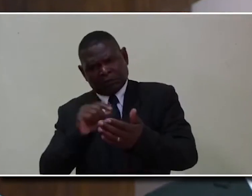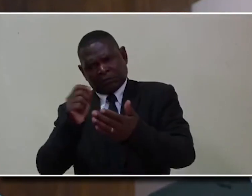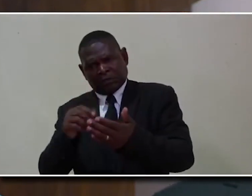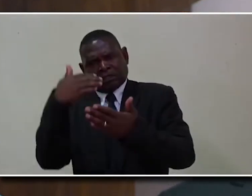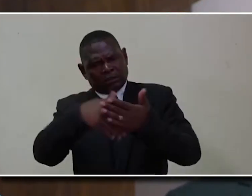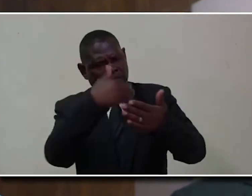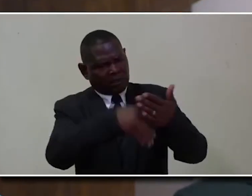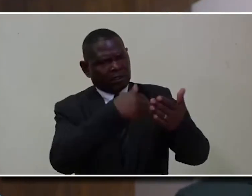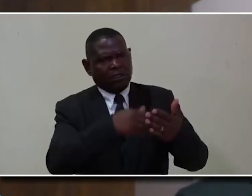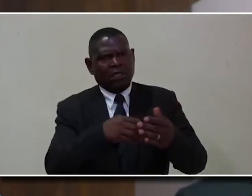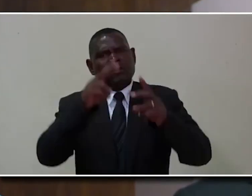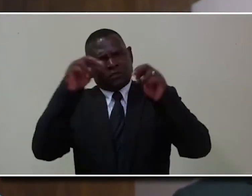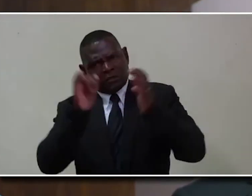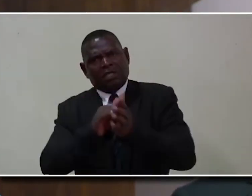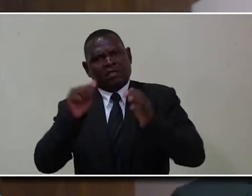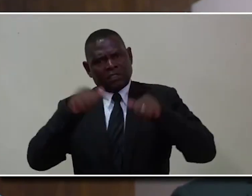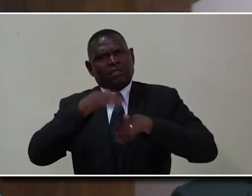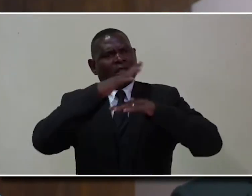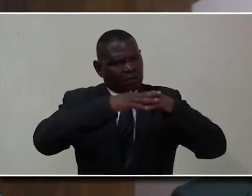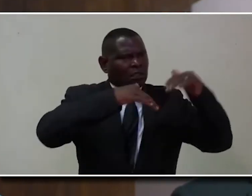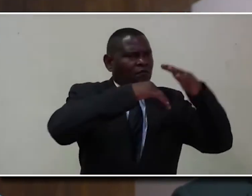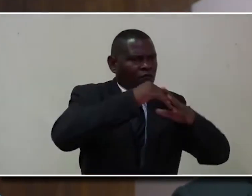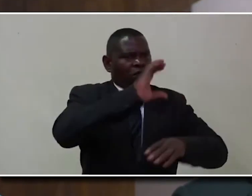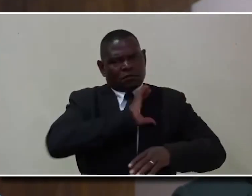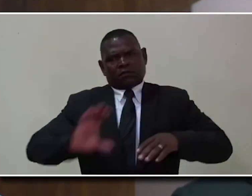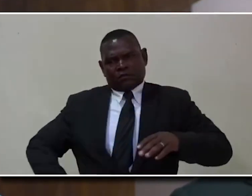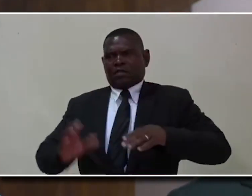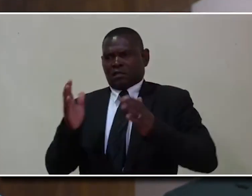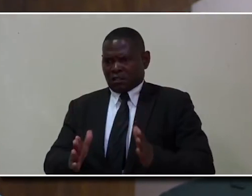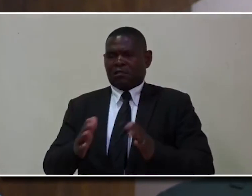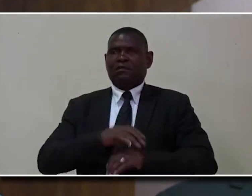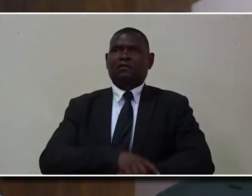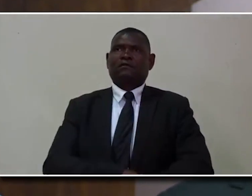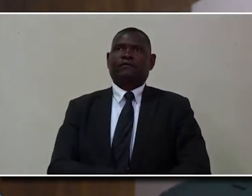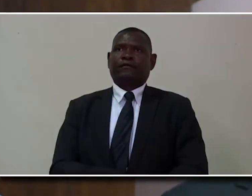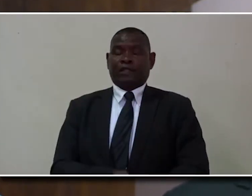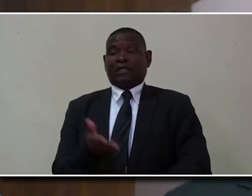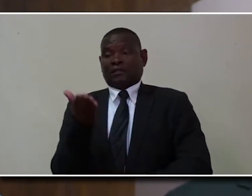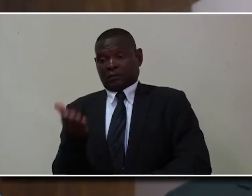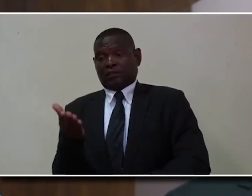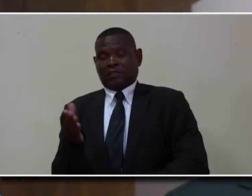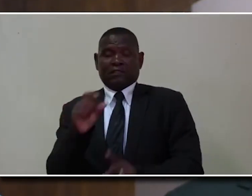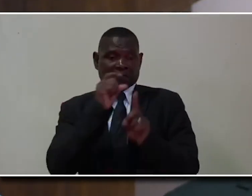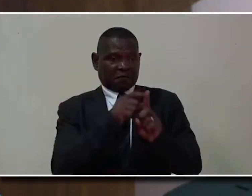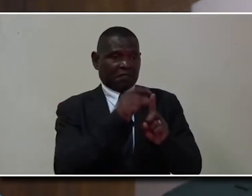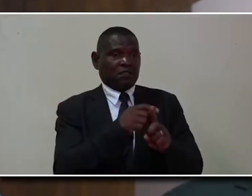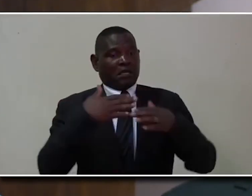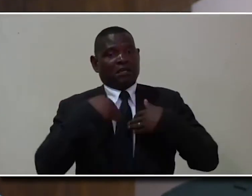pano mtumi Paulo anagamula kulemba kalata kuti akhale ndi kutontoza mpingo. And these words we've heard this morning,